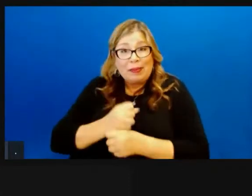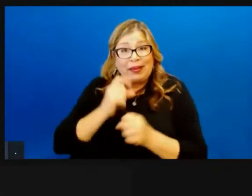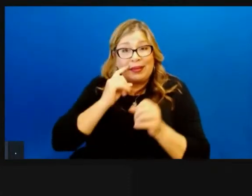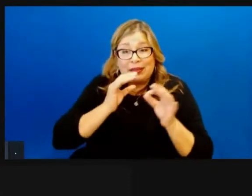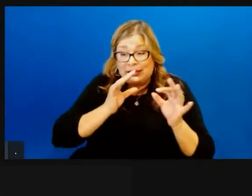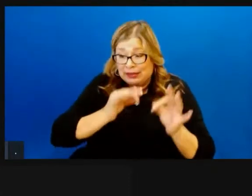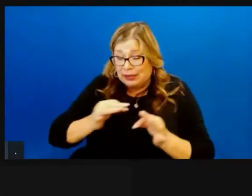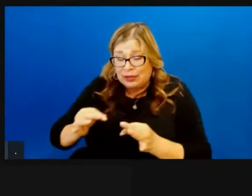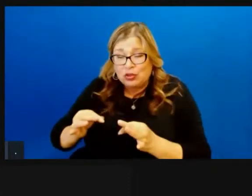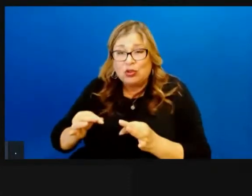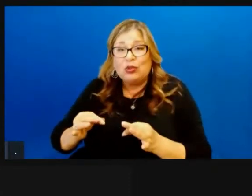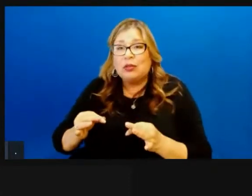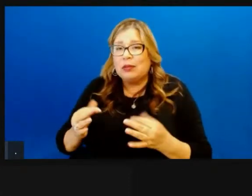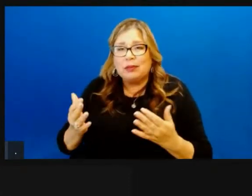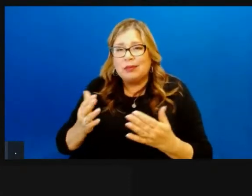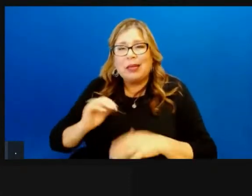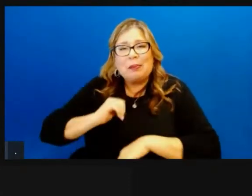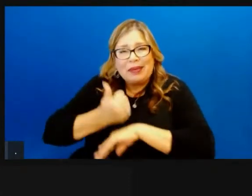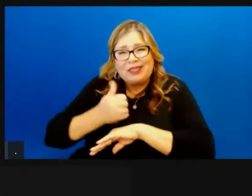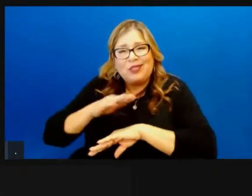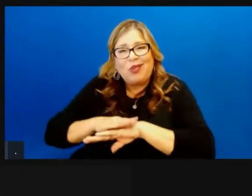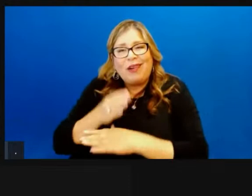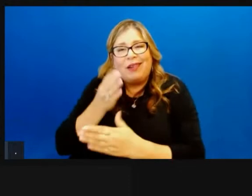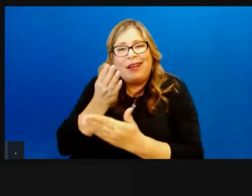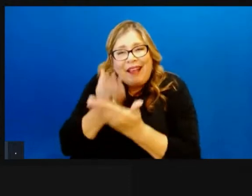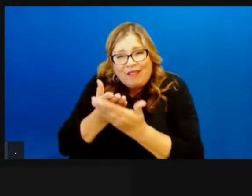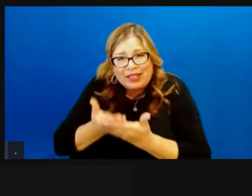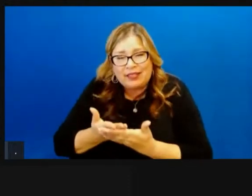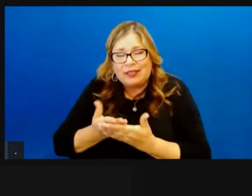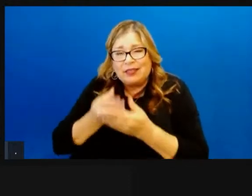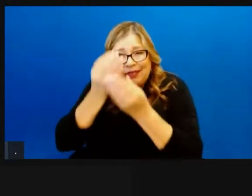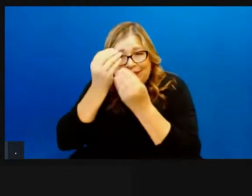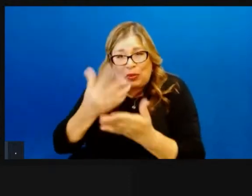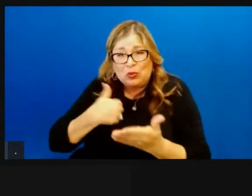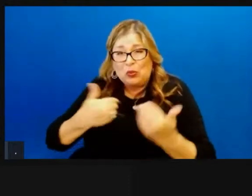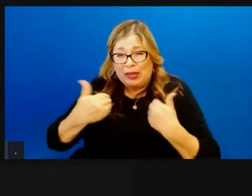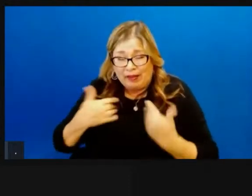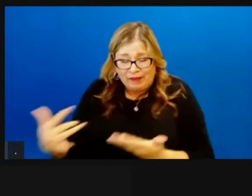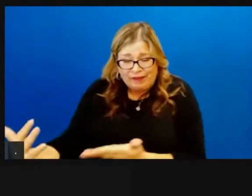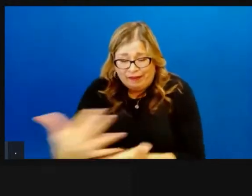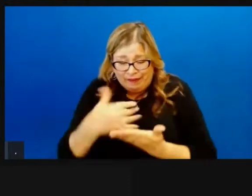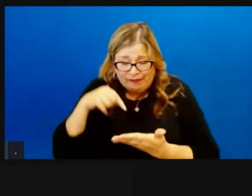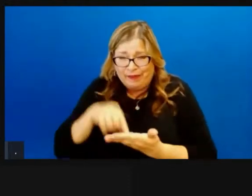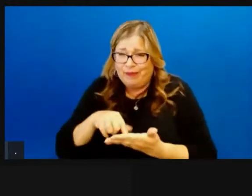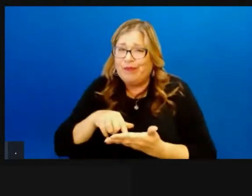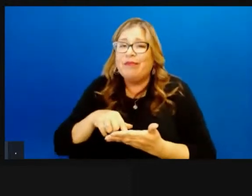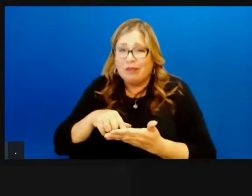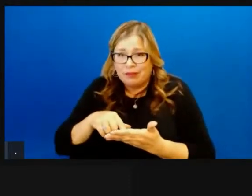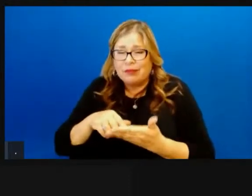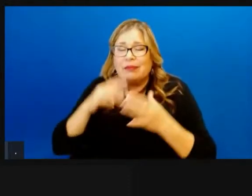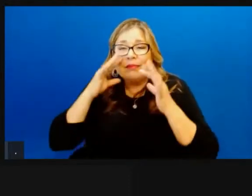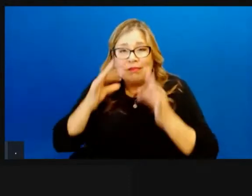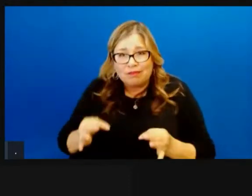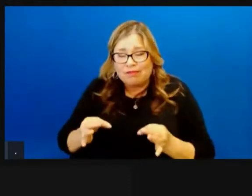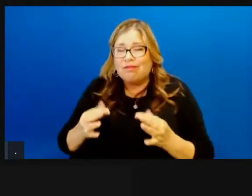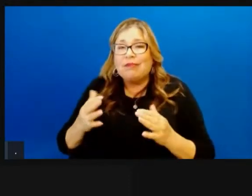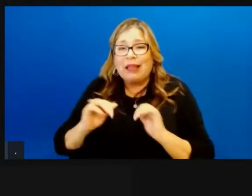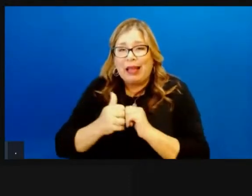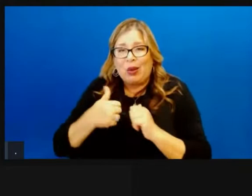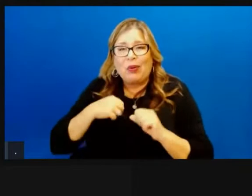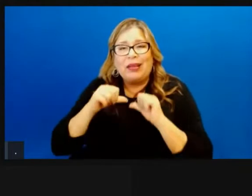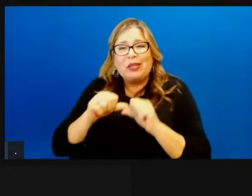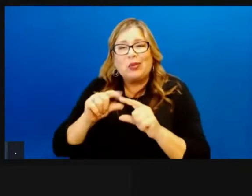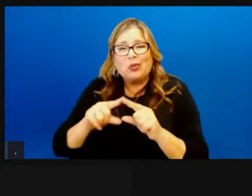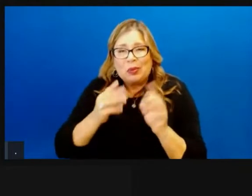evidence and information that we have, understanding that we will continue to prepare and continue to support schools to stay